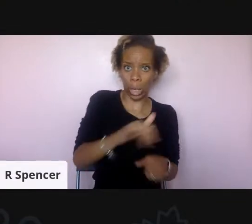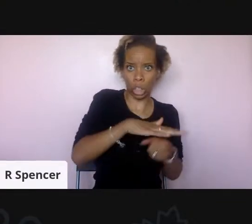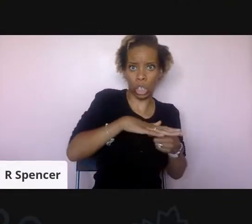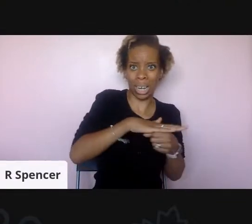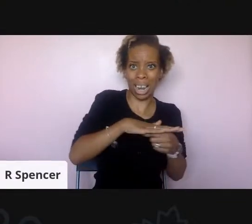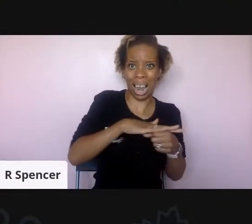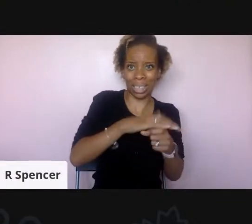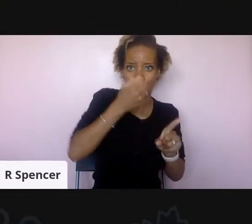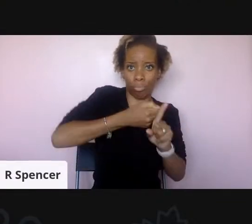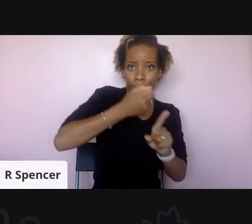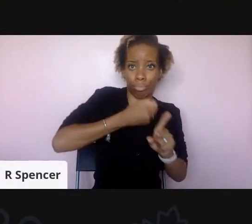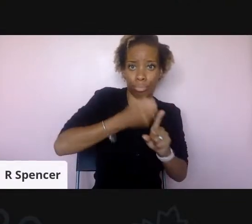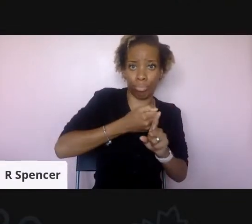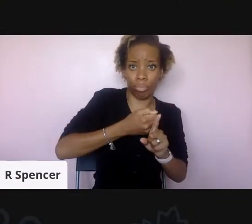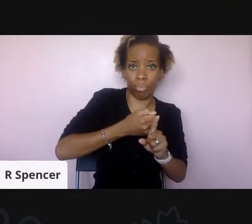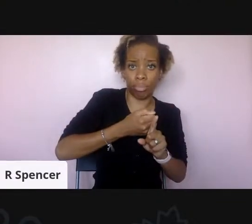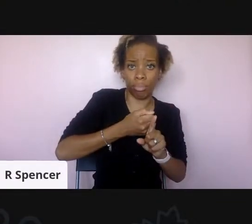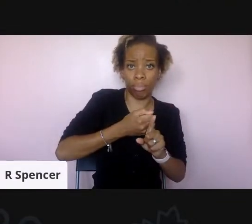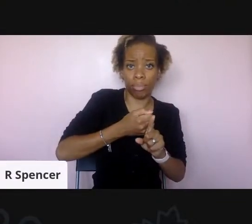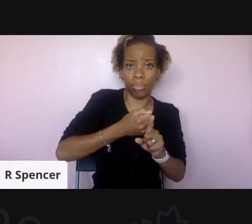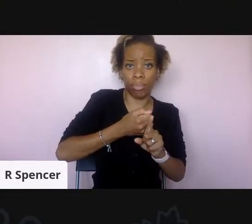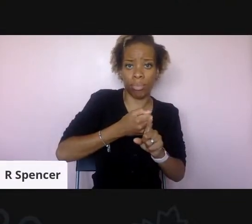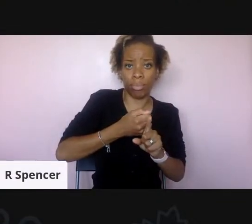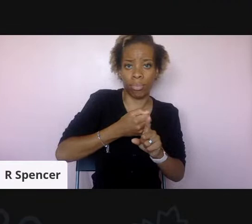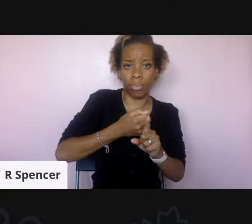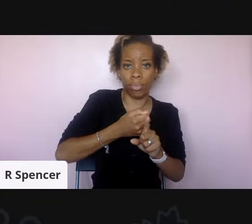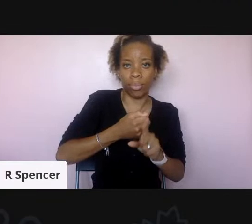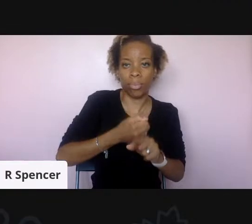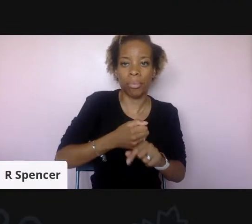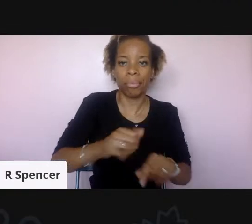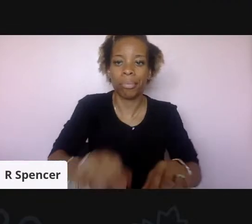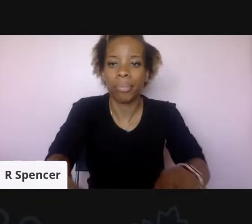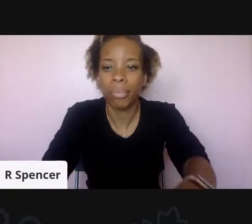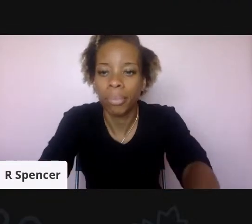if they were all of equal worth, to launch several cases.